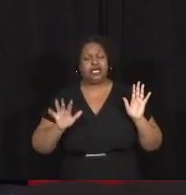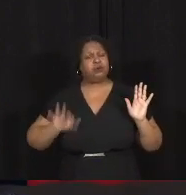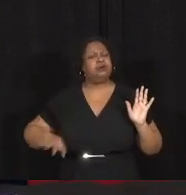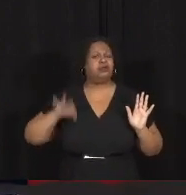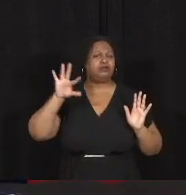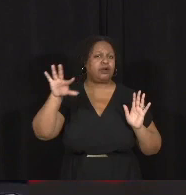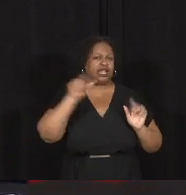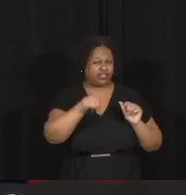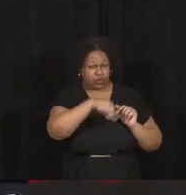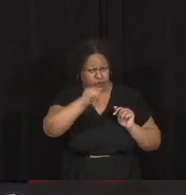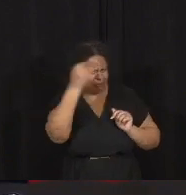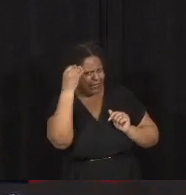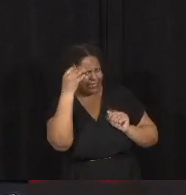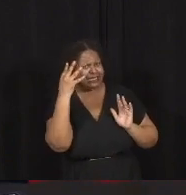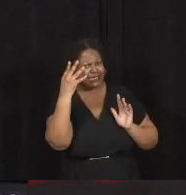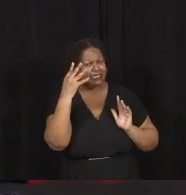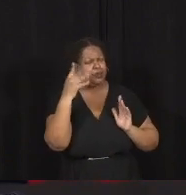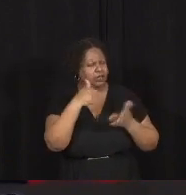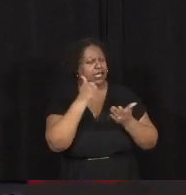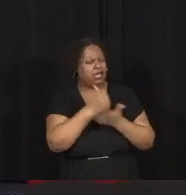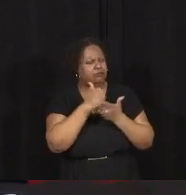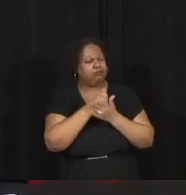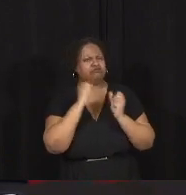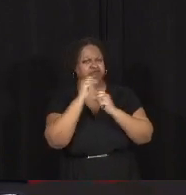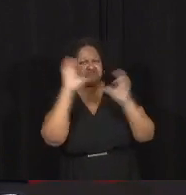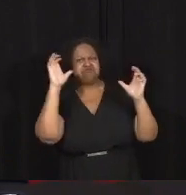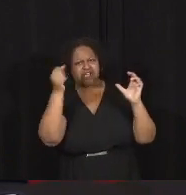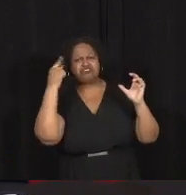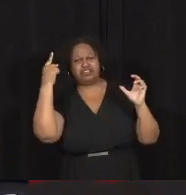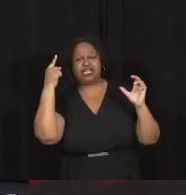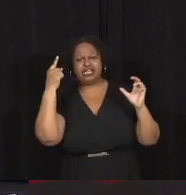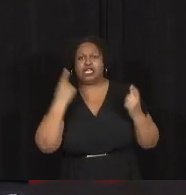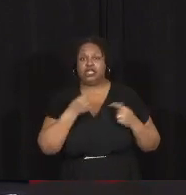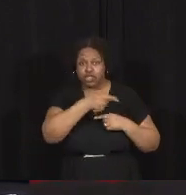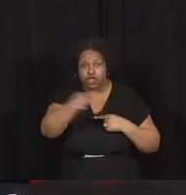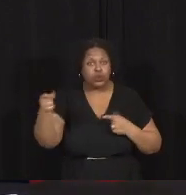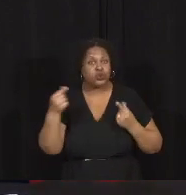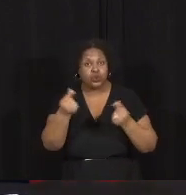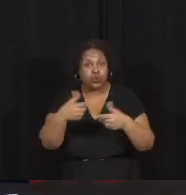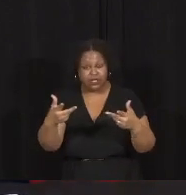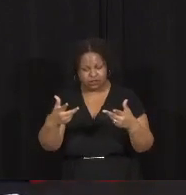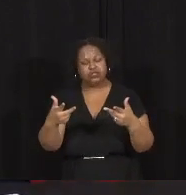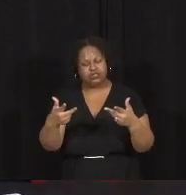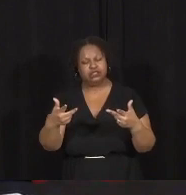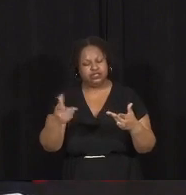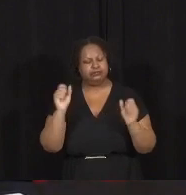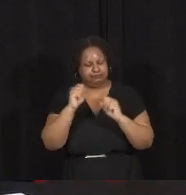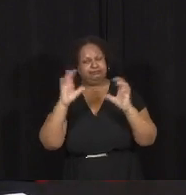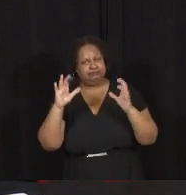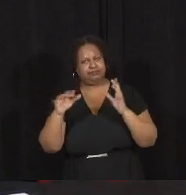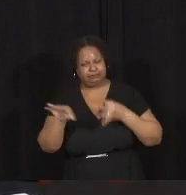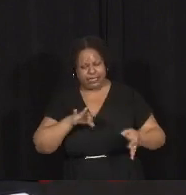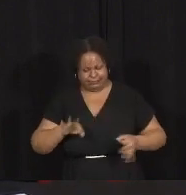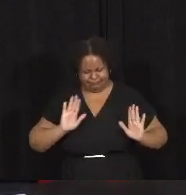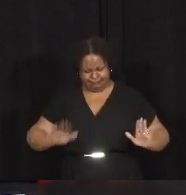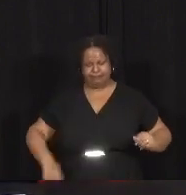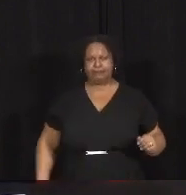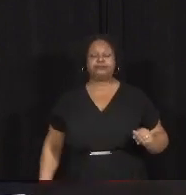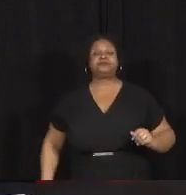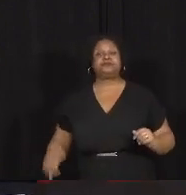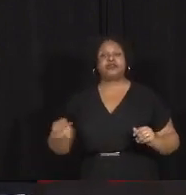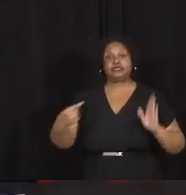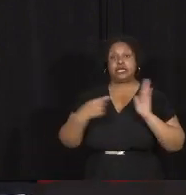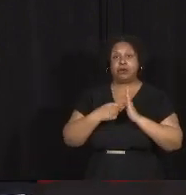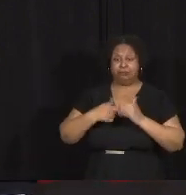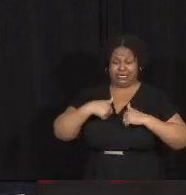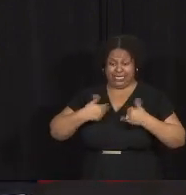all understand what we should do. So if I was sitting here with COVID and I managed to give it